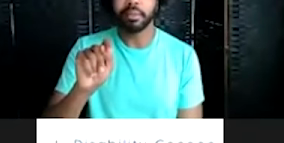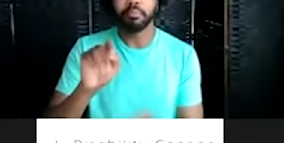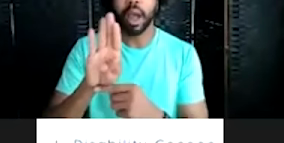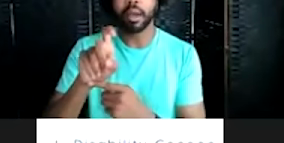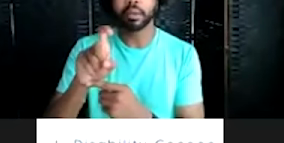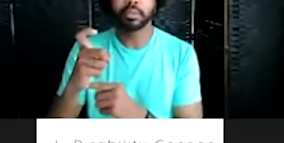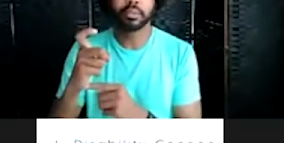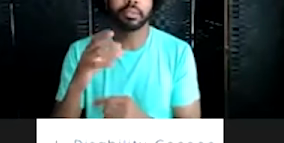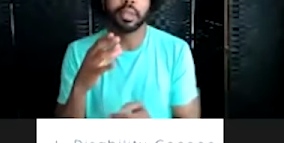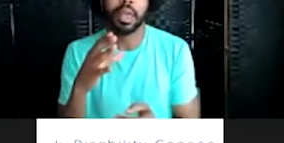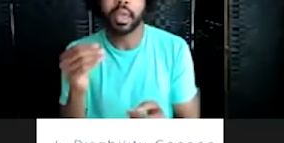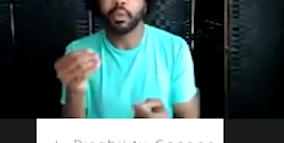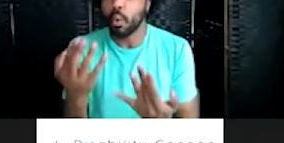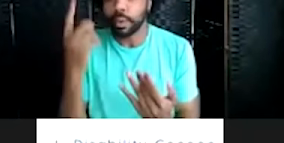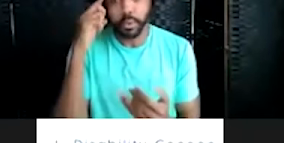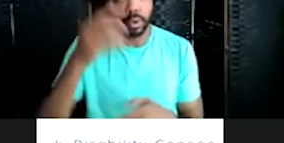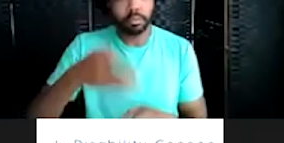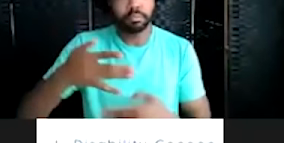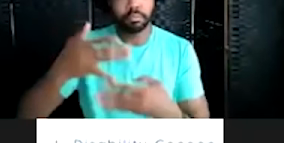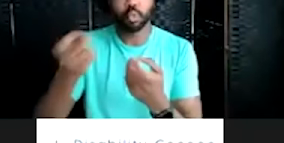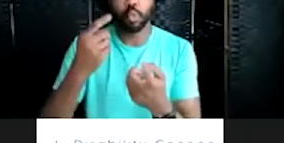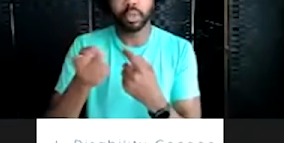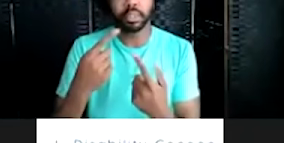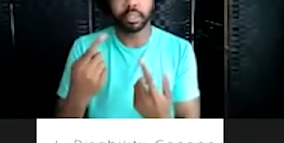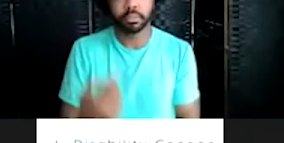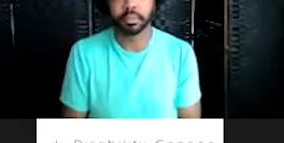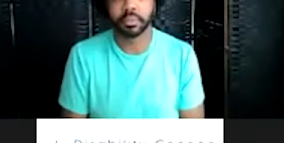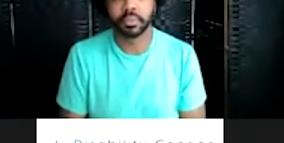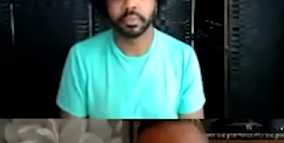any questions that you may have for us.